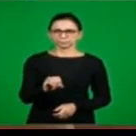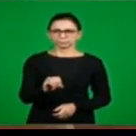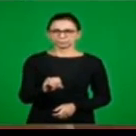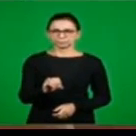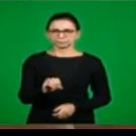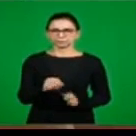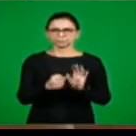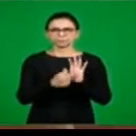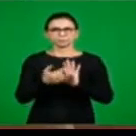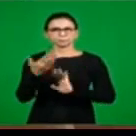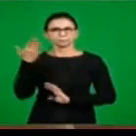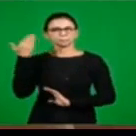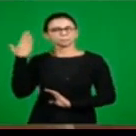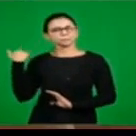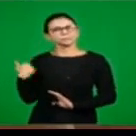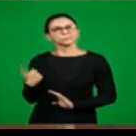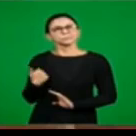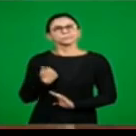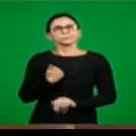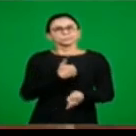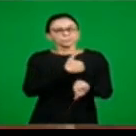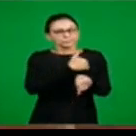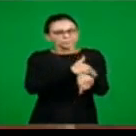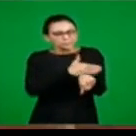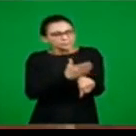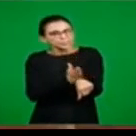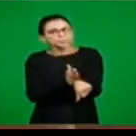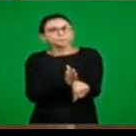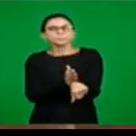It's related to the past. So every time.